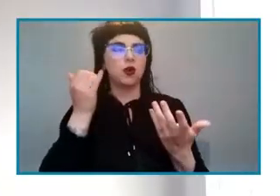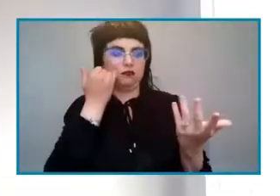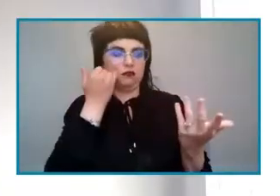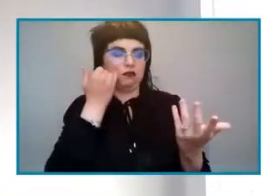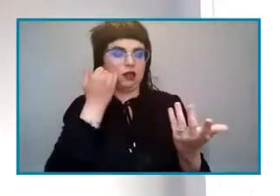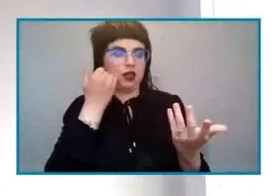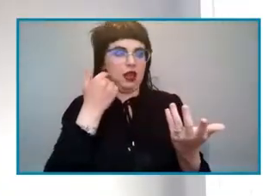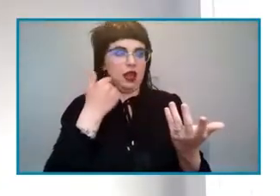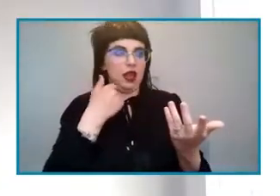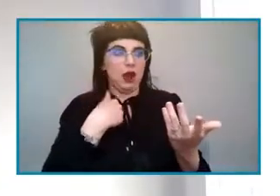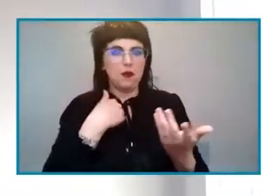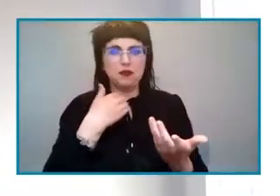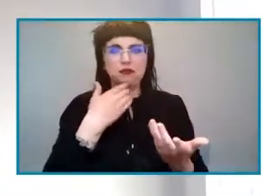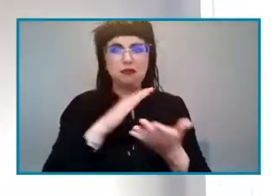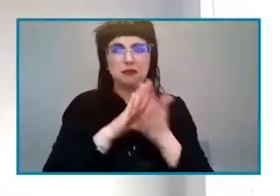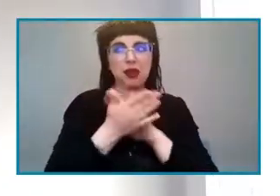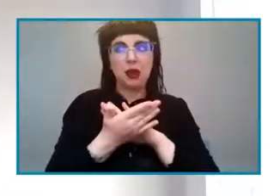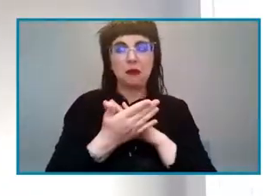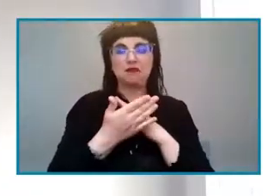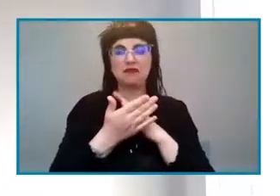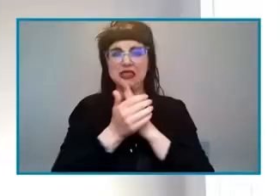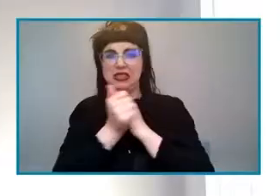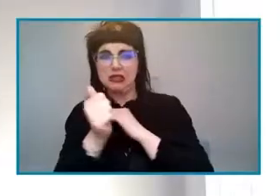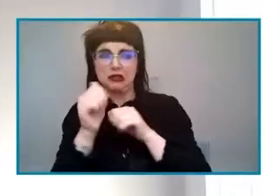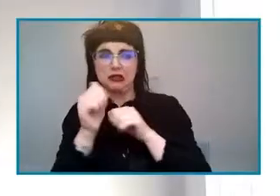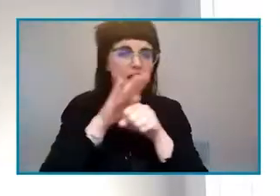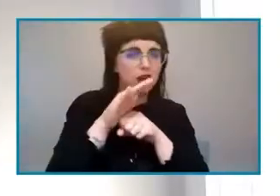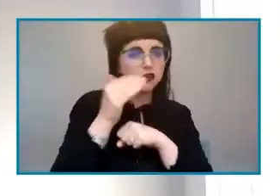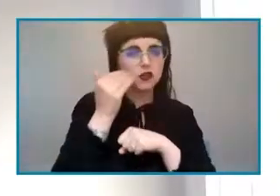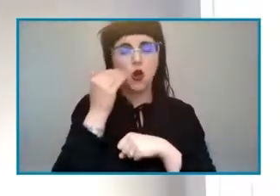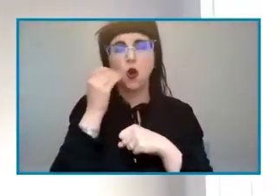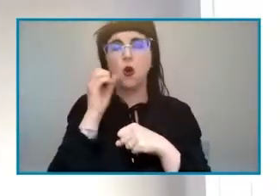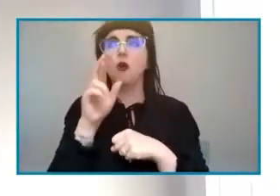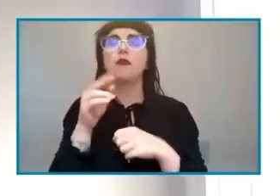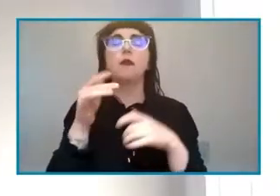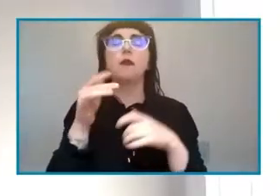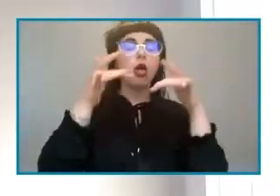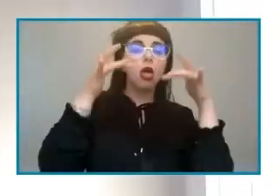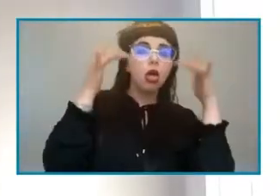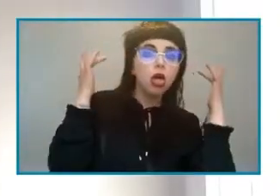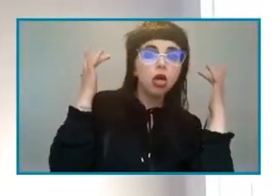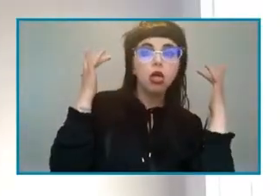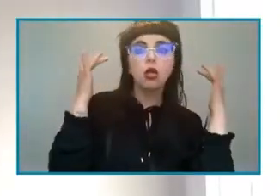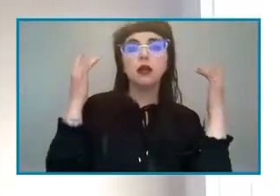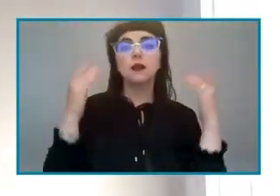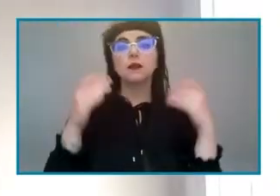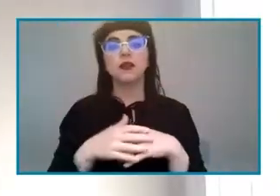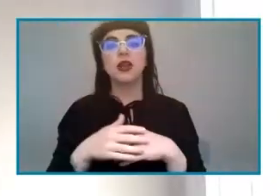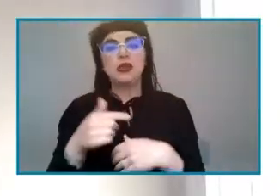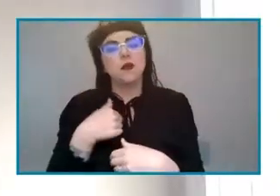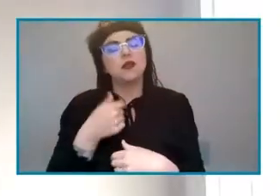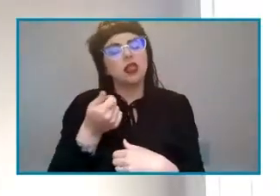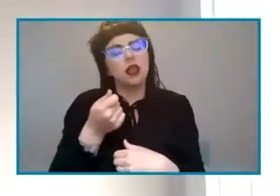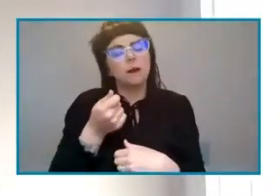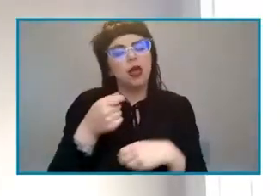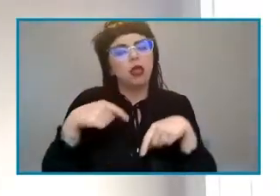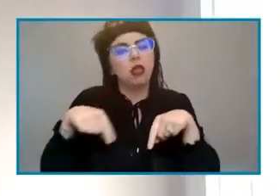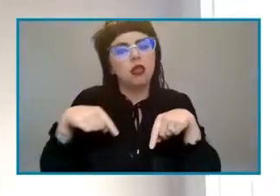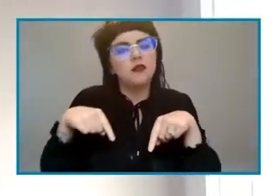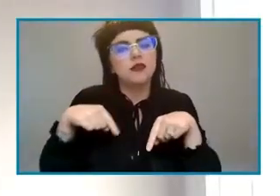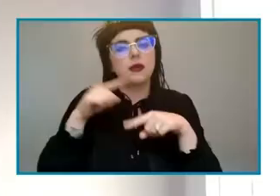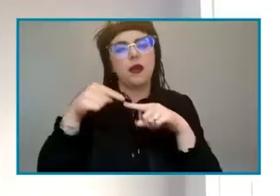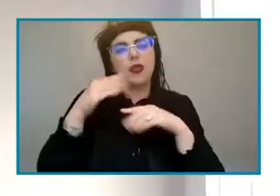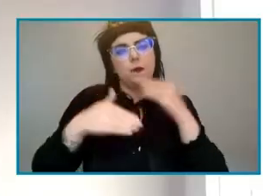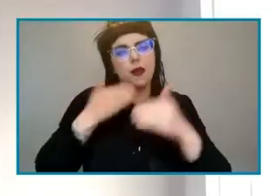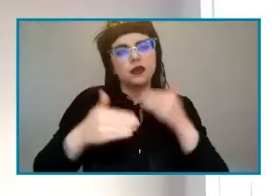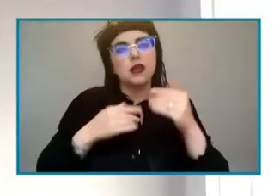and outcomes, and my eyes just glaze over. So I was a little nervous about the whole process, but once we